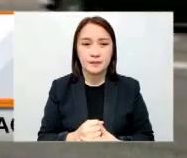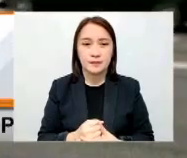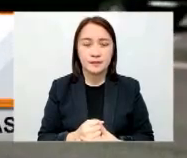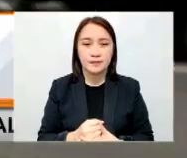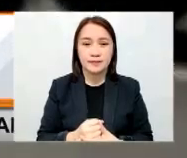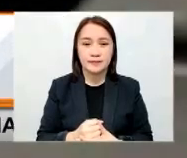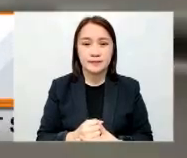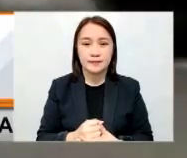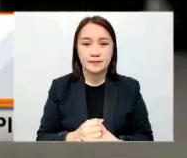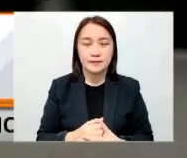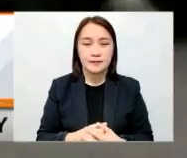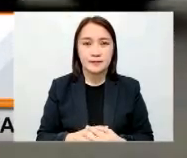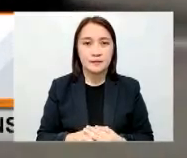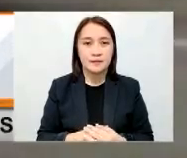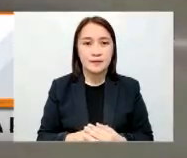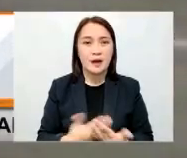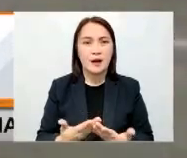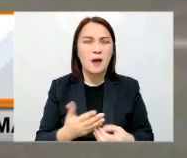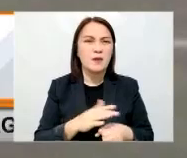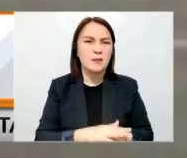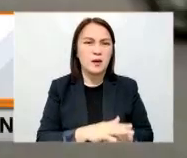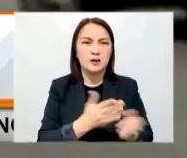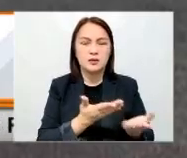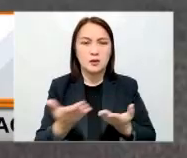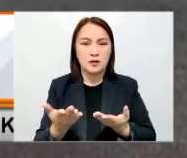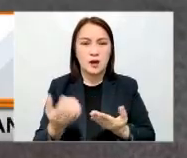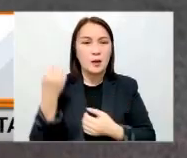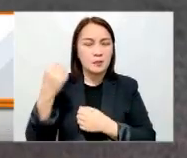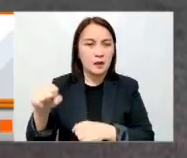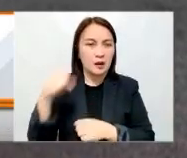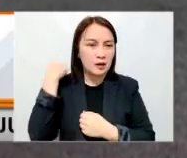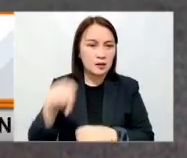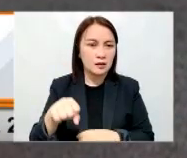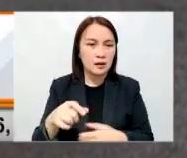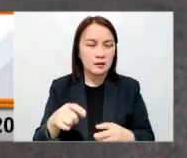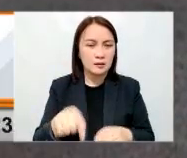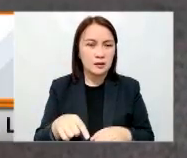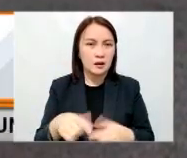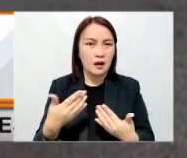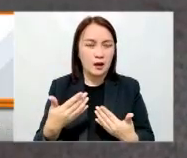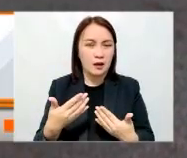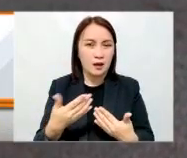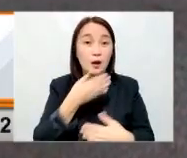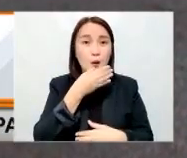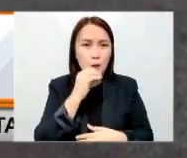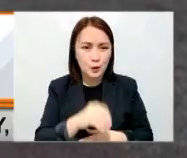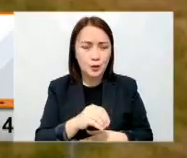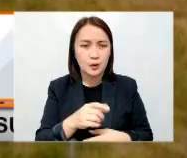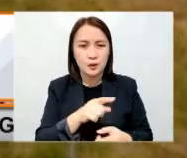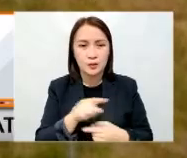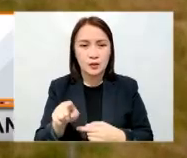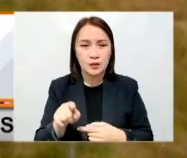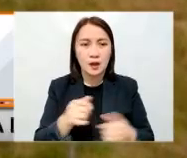Napuno ng tensyon ng Russia nitong weekend dahil sa rebelyon ng armadong grupo na Wagner. Inutos ng leader nitong si Yevgeny Prigozhin ang